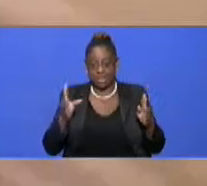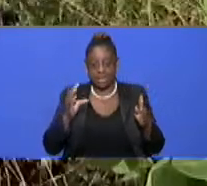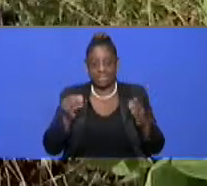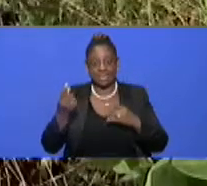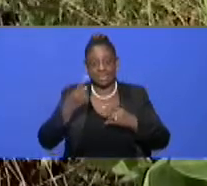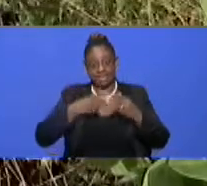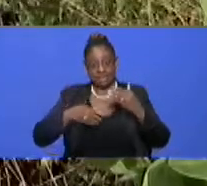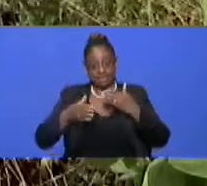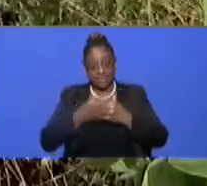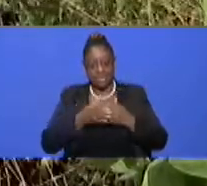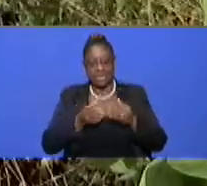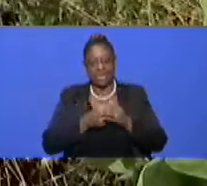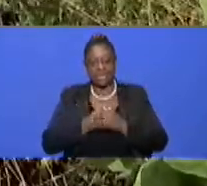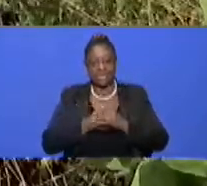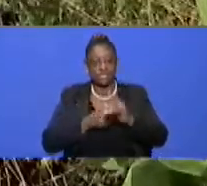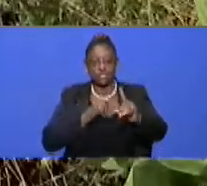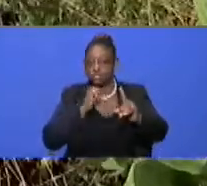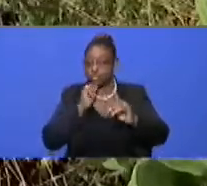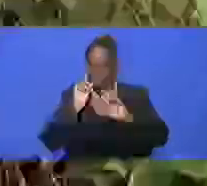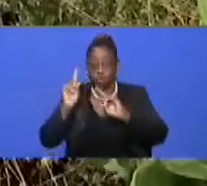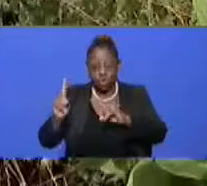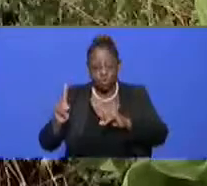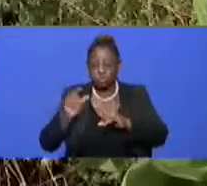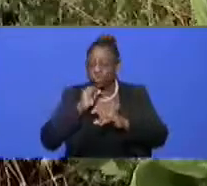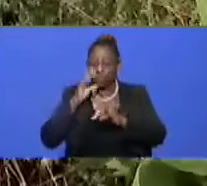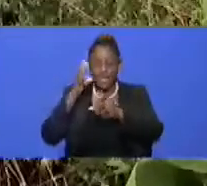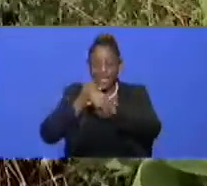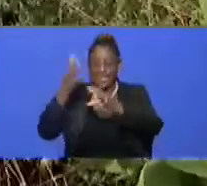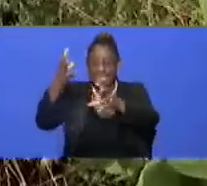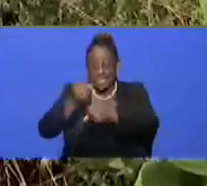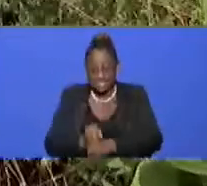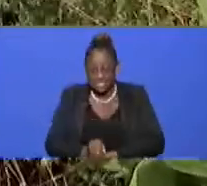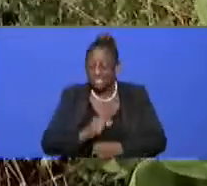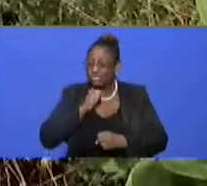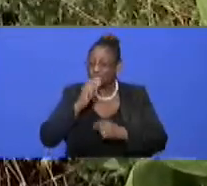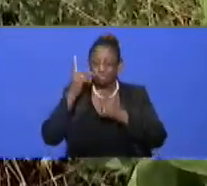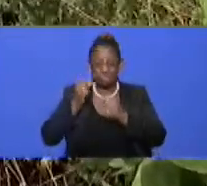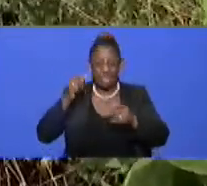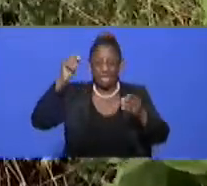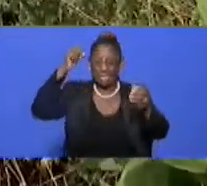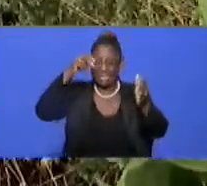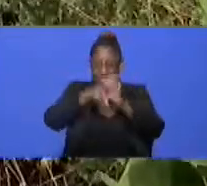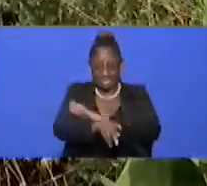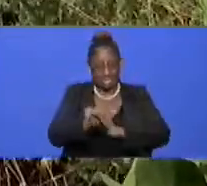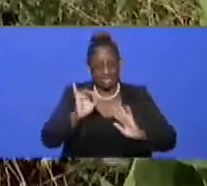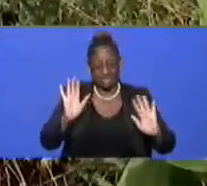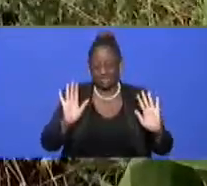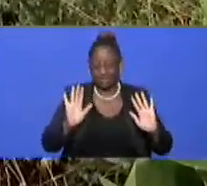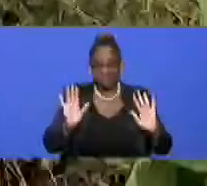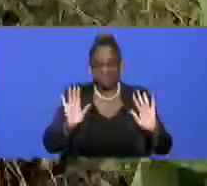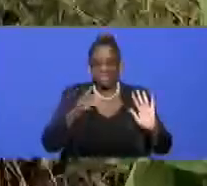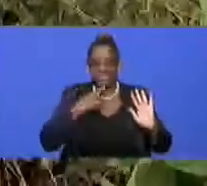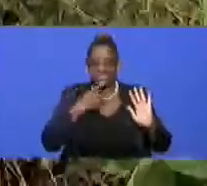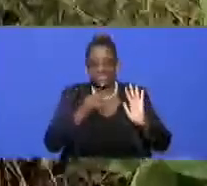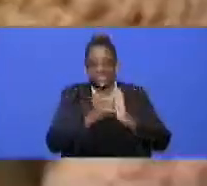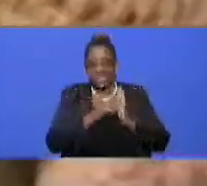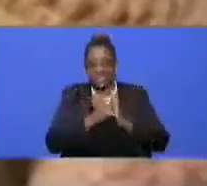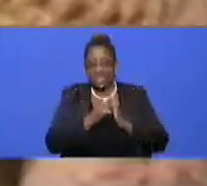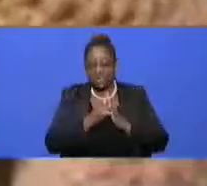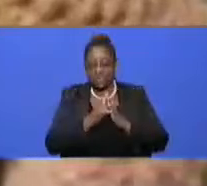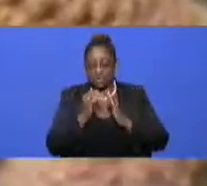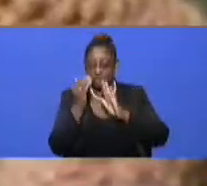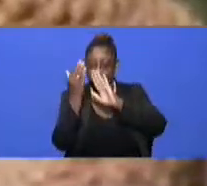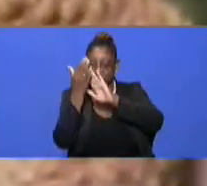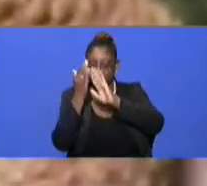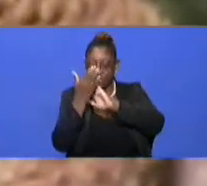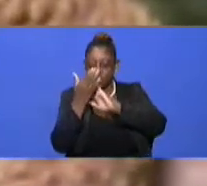back. Do not go near it. Do not try to catch it. Do not try to kill them. That advice to residents at risk with coming face to face with